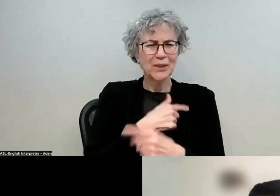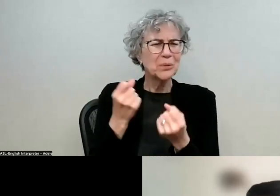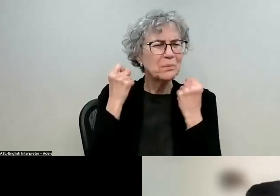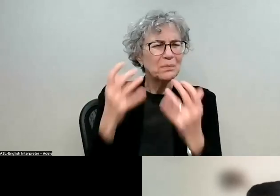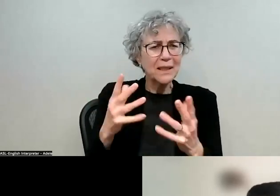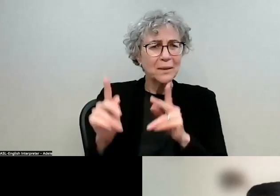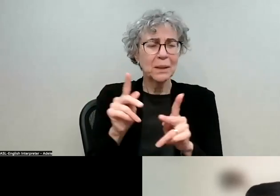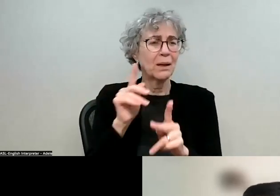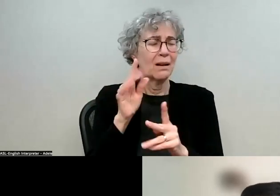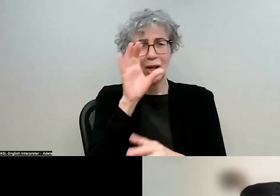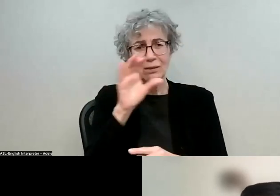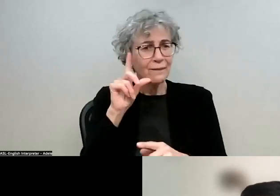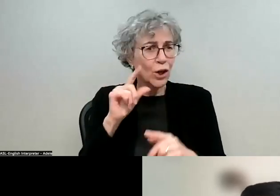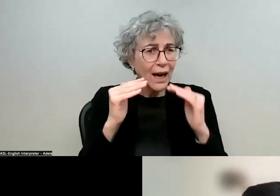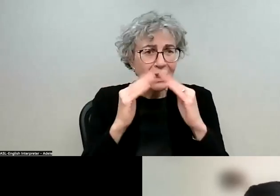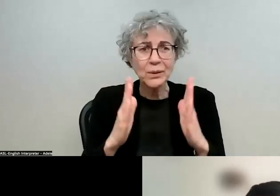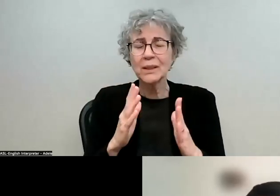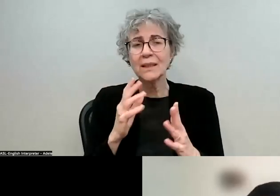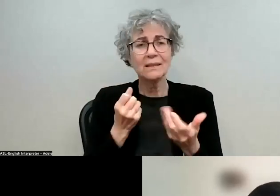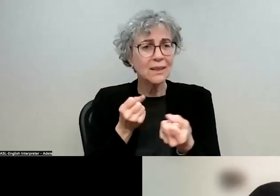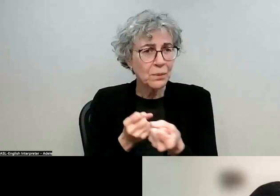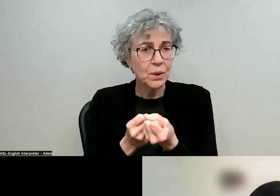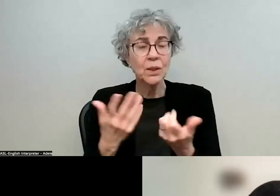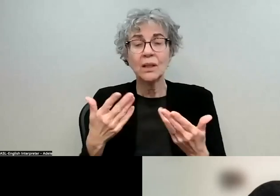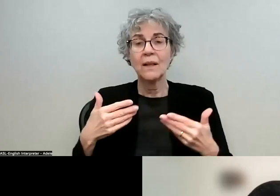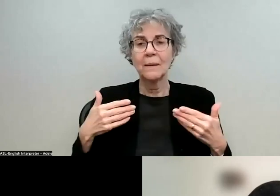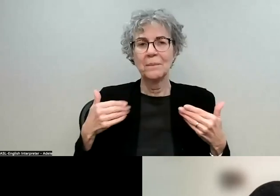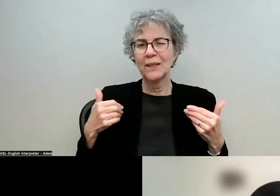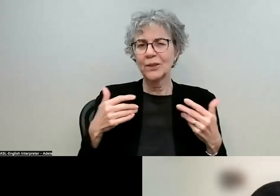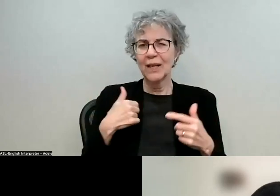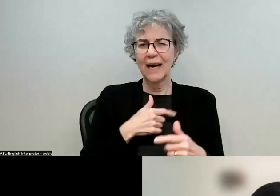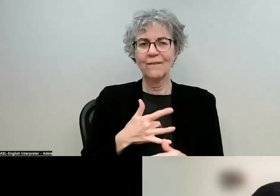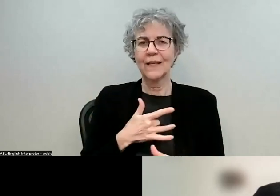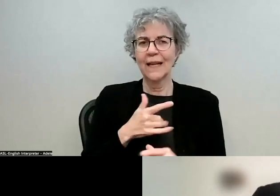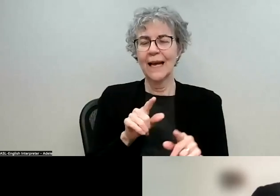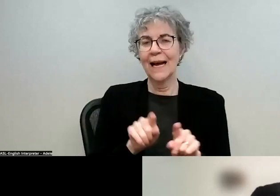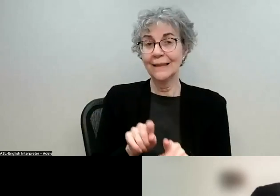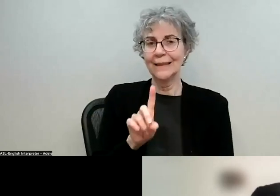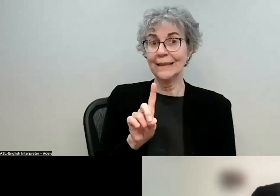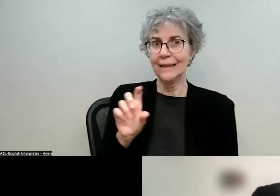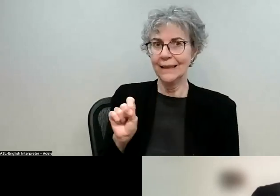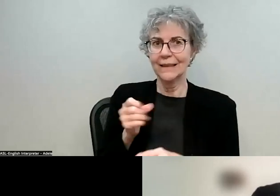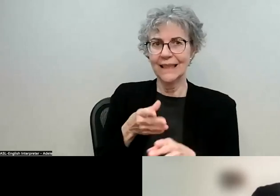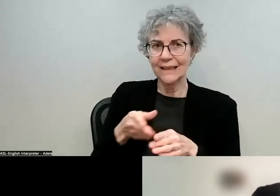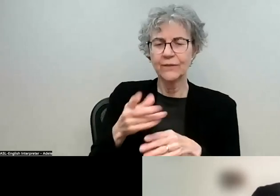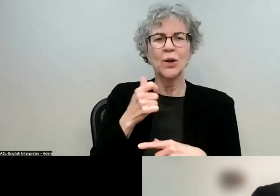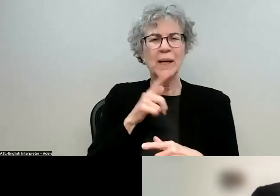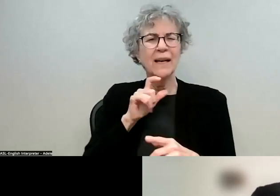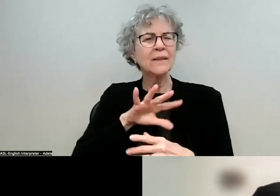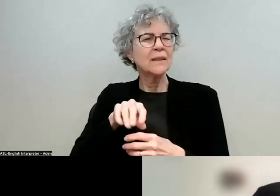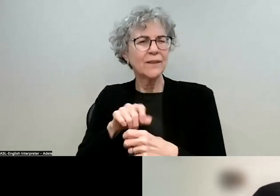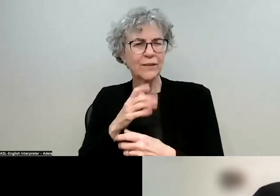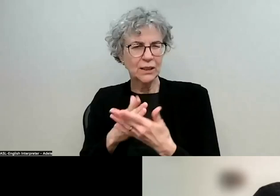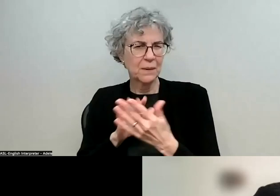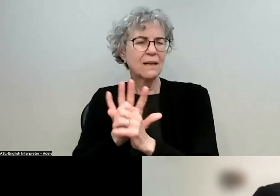and supports. The ministry, I think what we need to do as a sector is come together around some advocacy